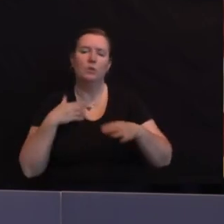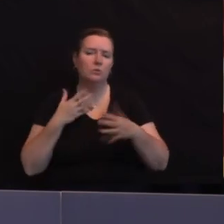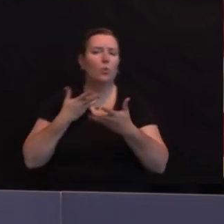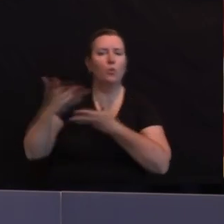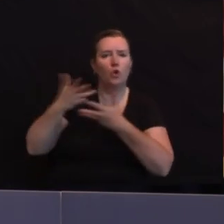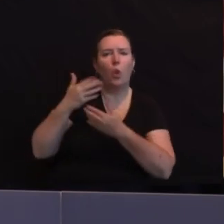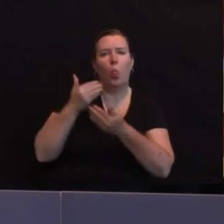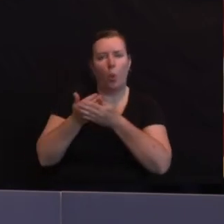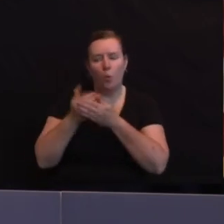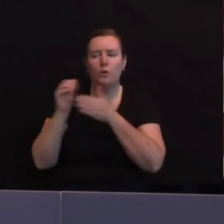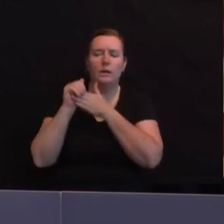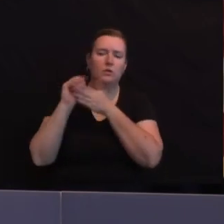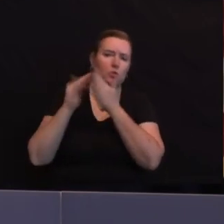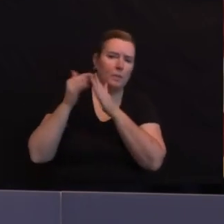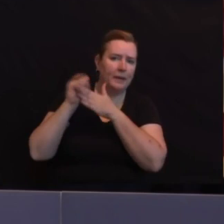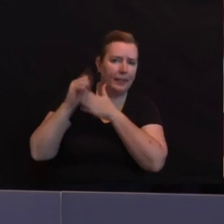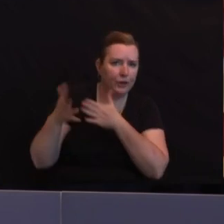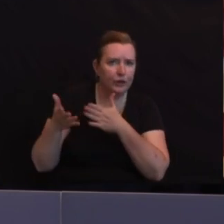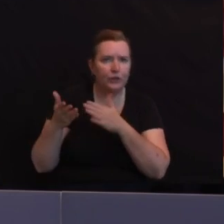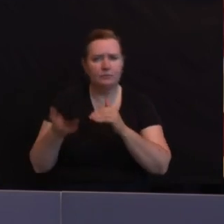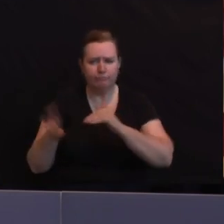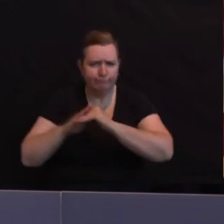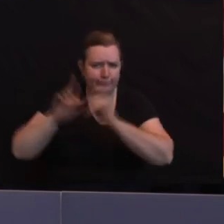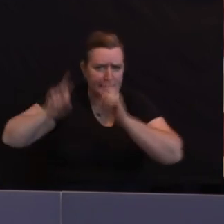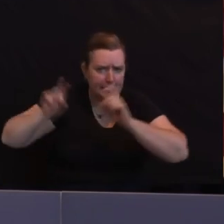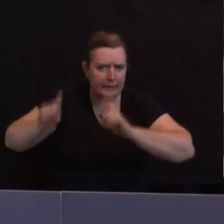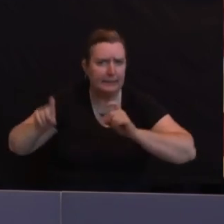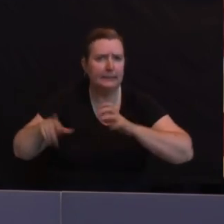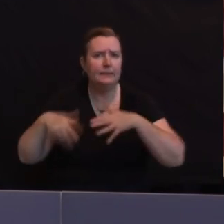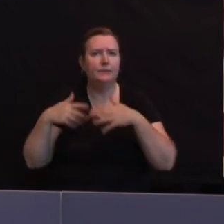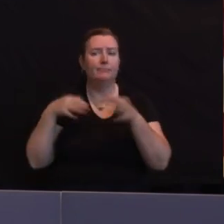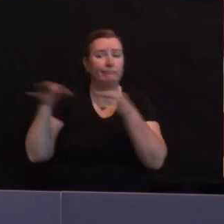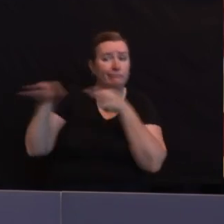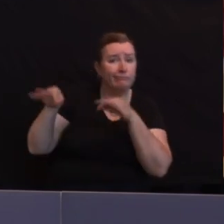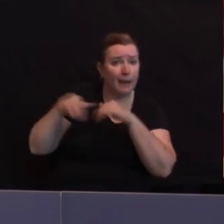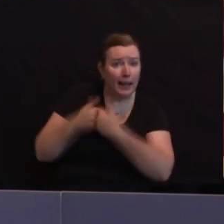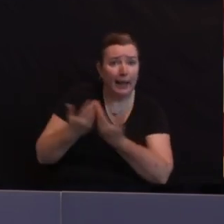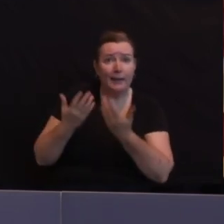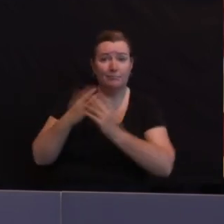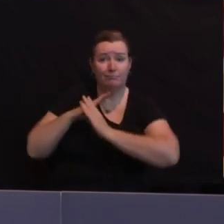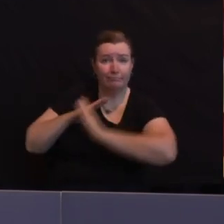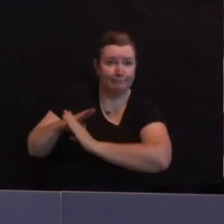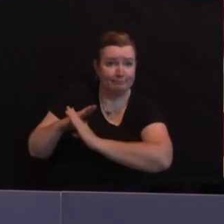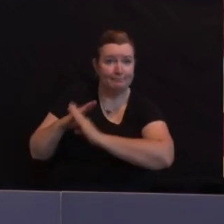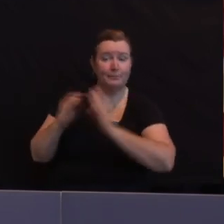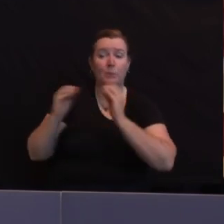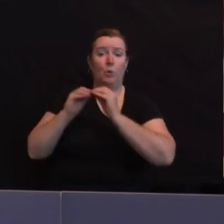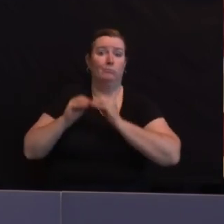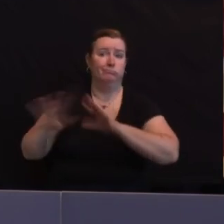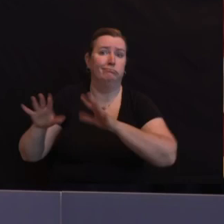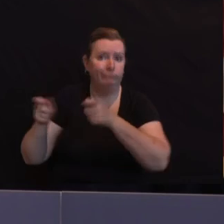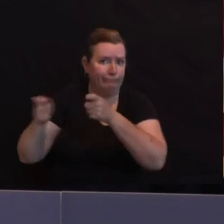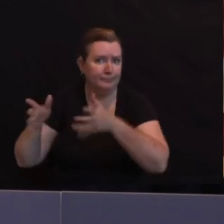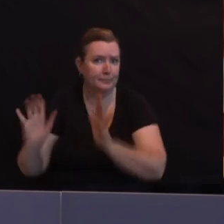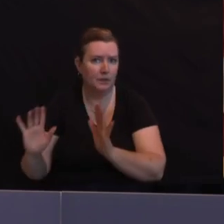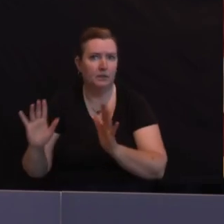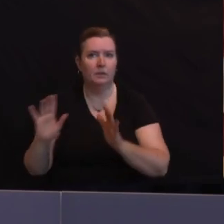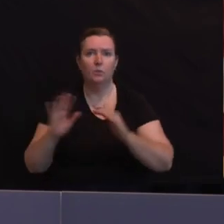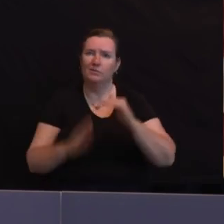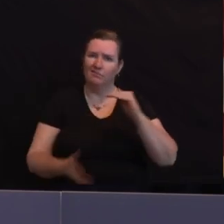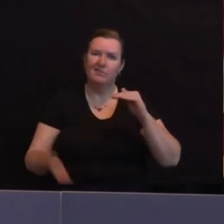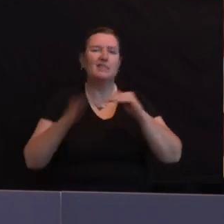tracing, and to provide information on steps to prevent further transmission. We've greatly increased testing in